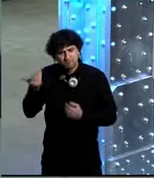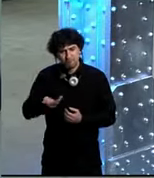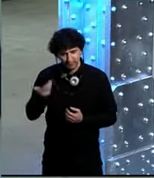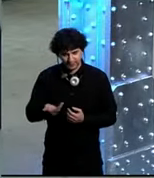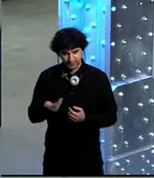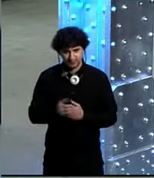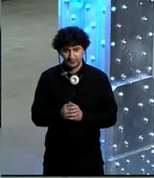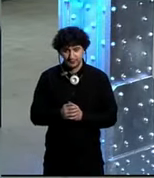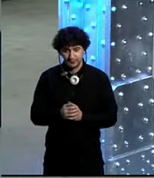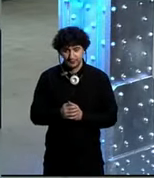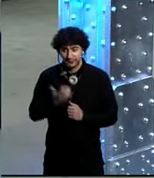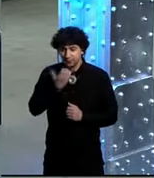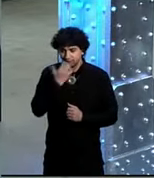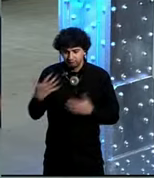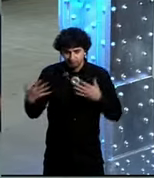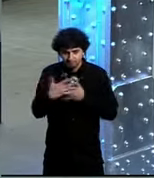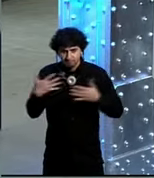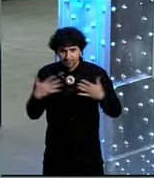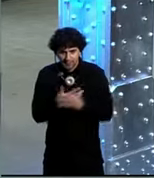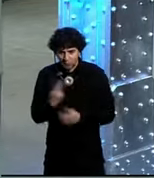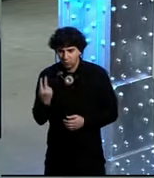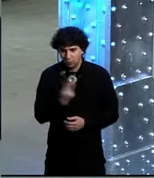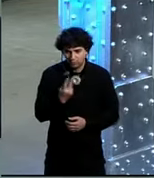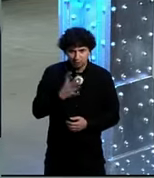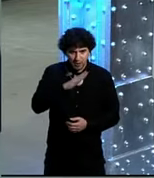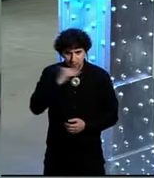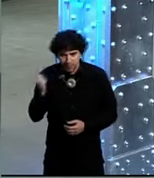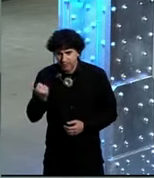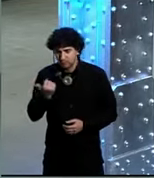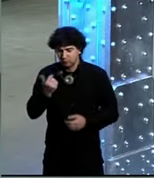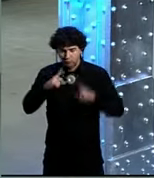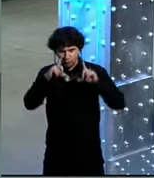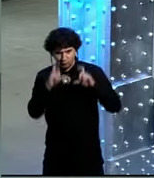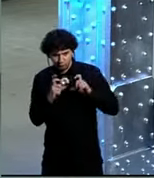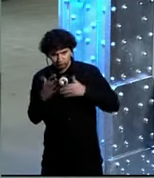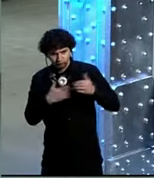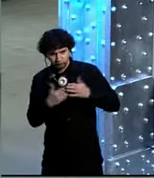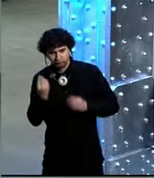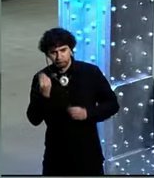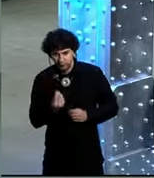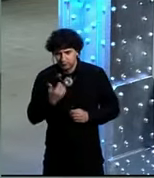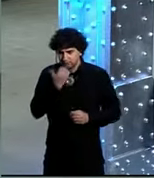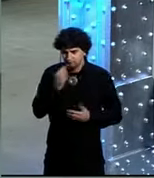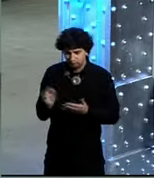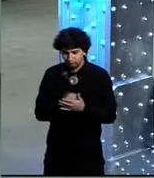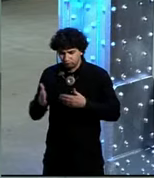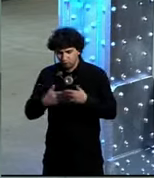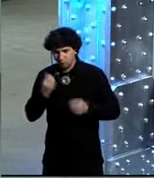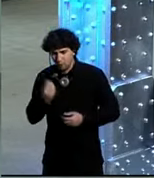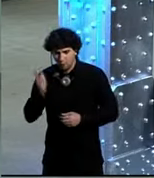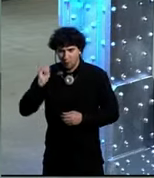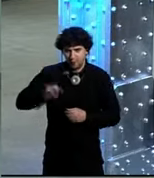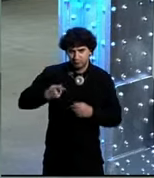can combine the two, the craft and the skill of a great photographer, a great writer, a great director, a great artist, with